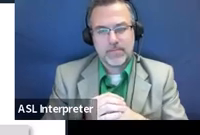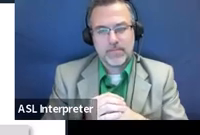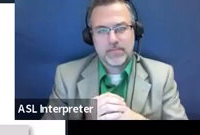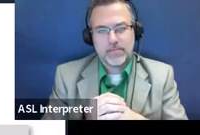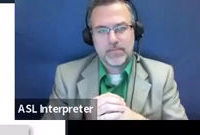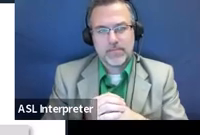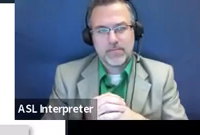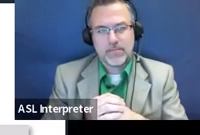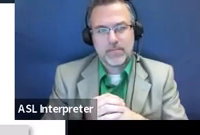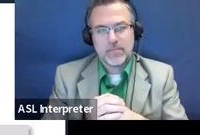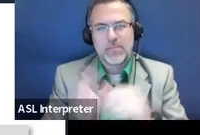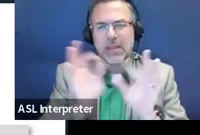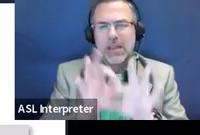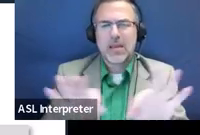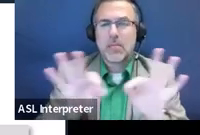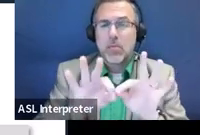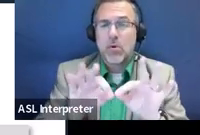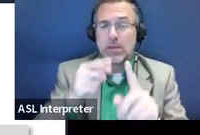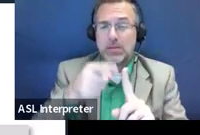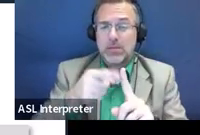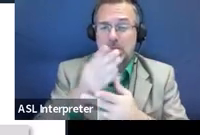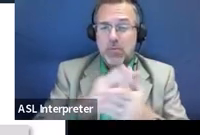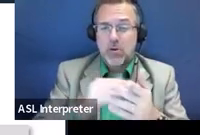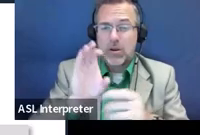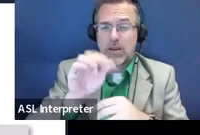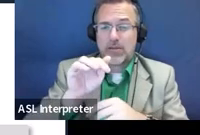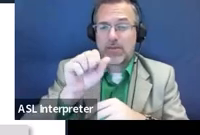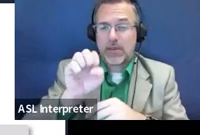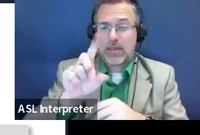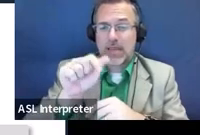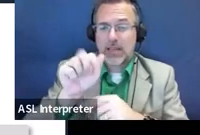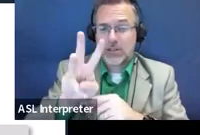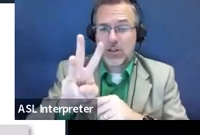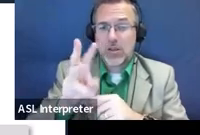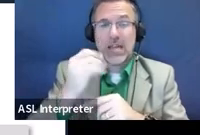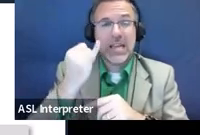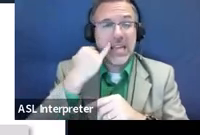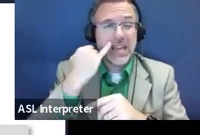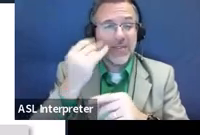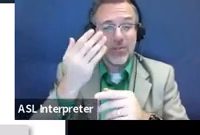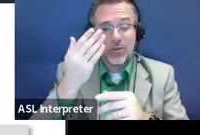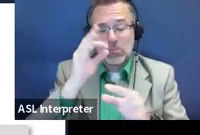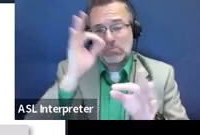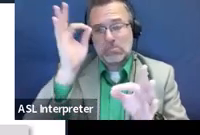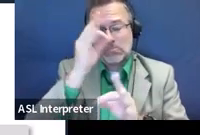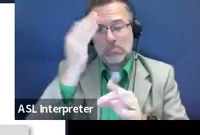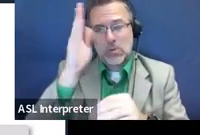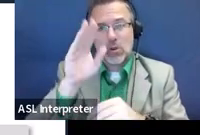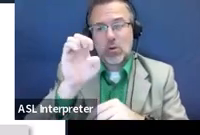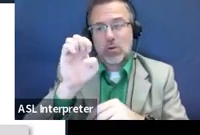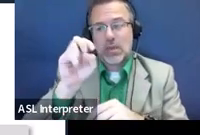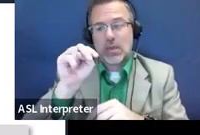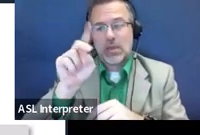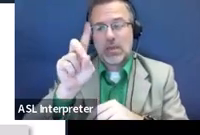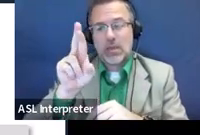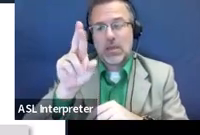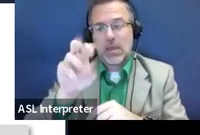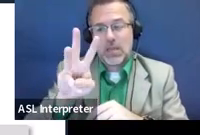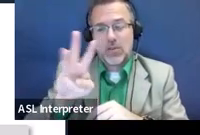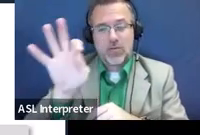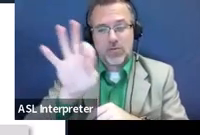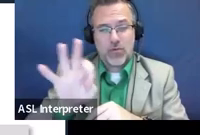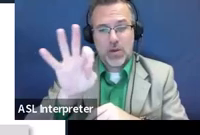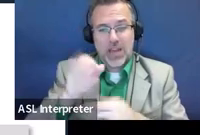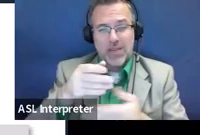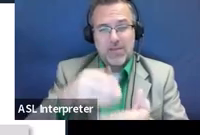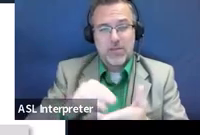importance in case law, if you're not familiar with Andrew F. versus the Douglas County School District,